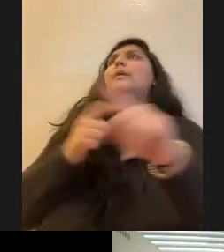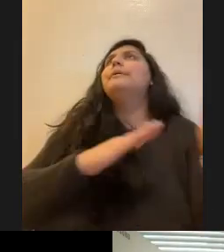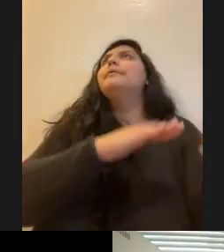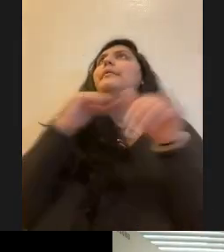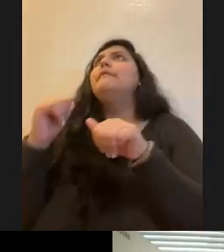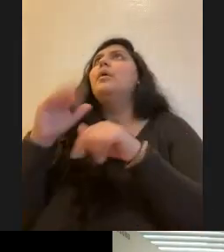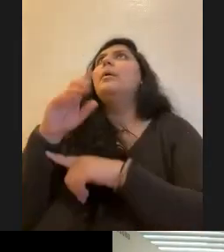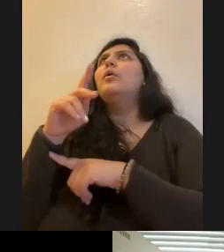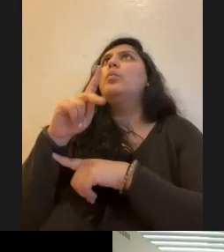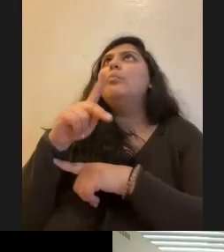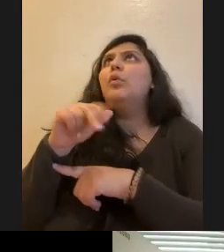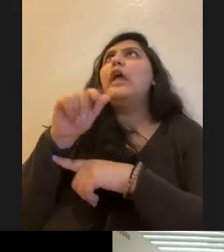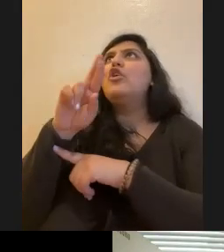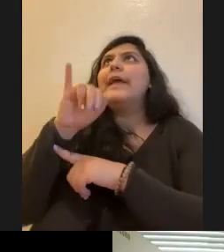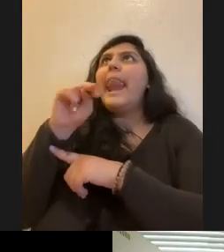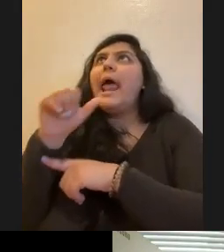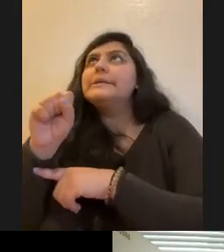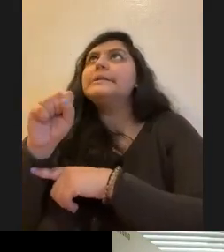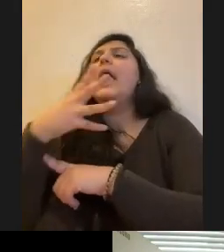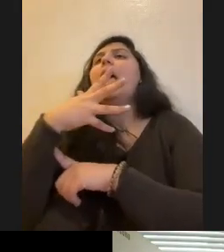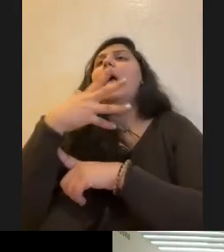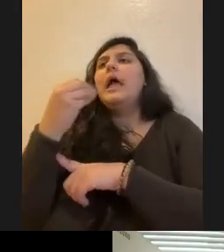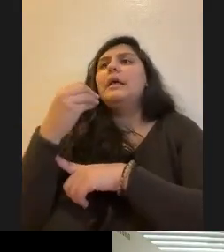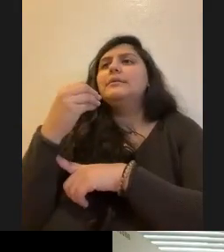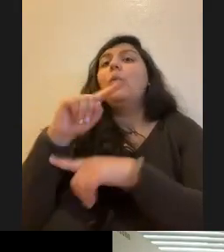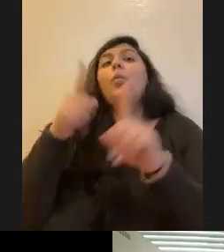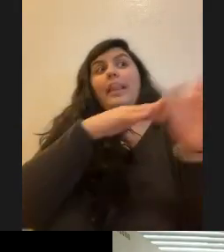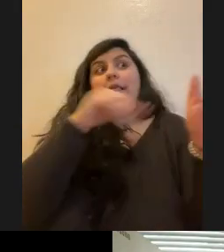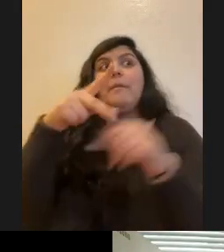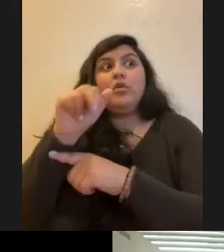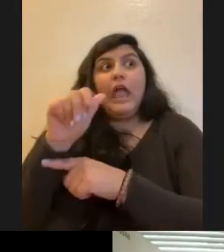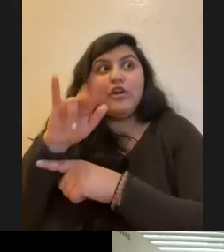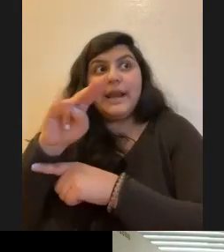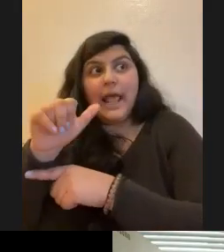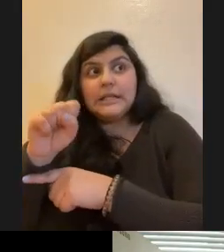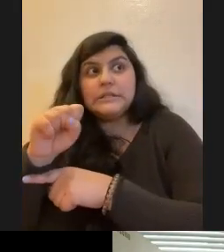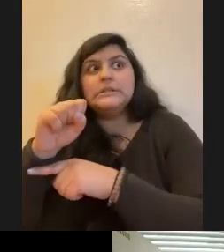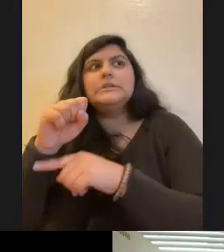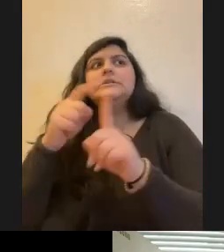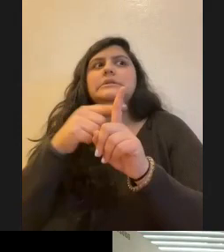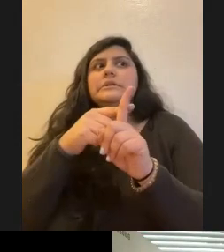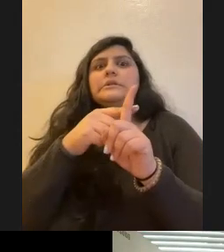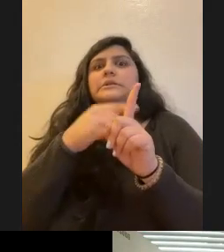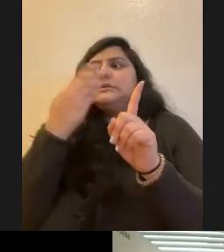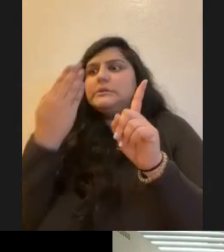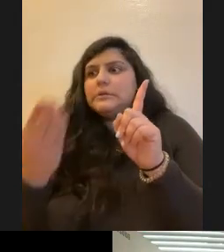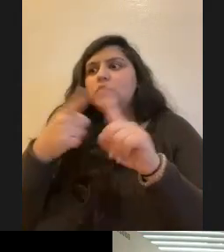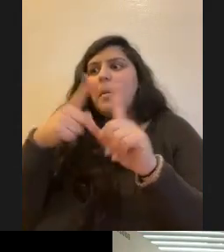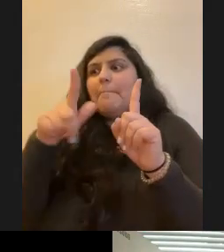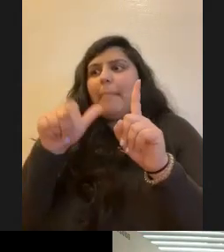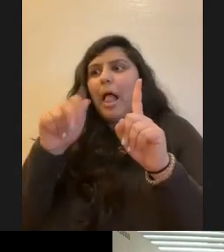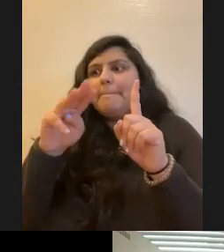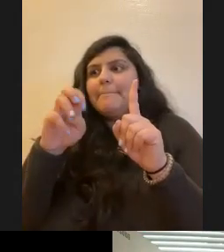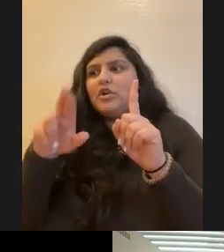Punta Arenas and getting to leave Punta Arenas, and one of our first stops is usually Palmer Station.